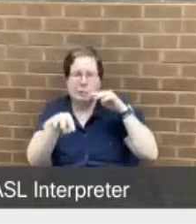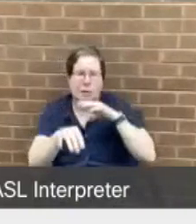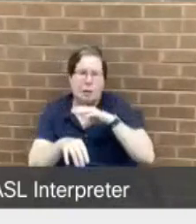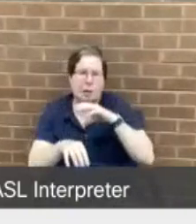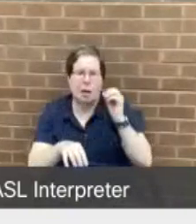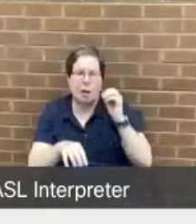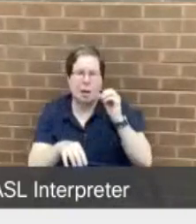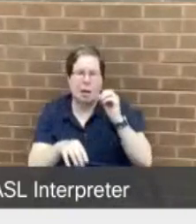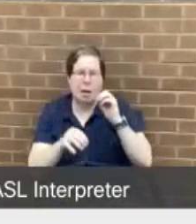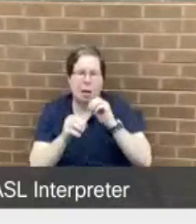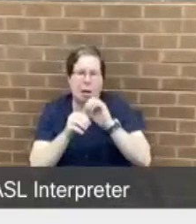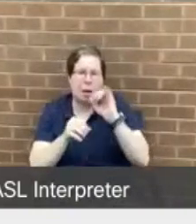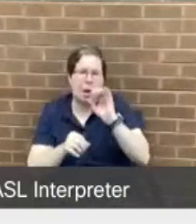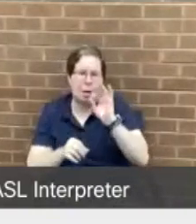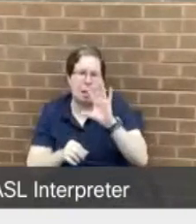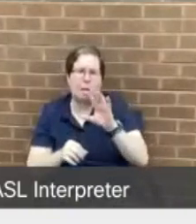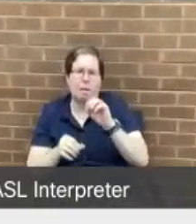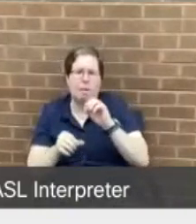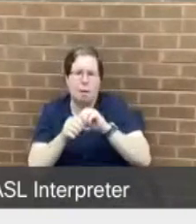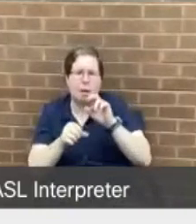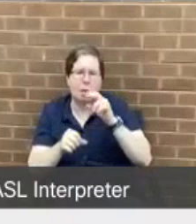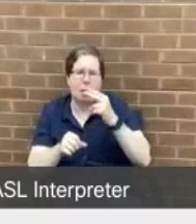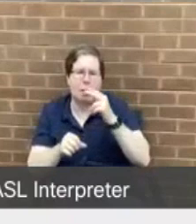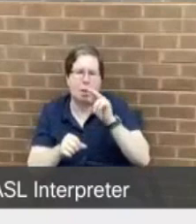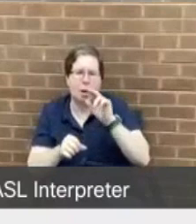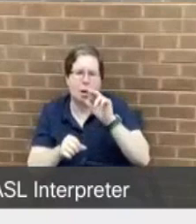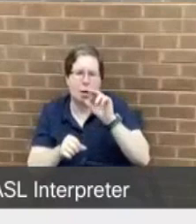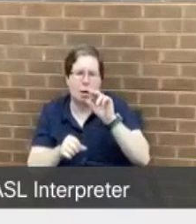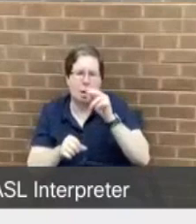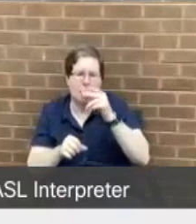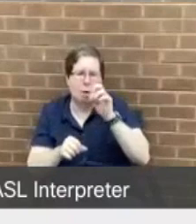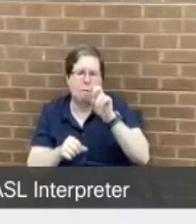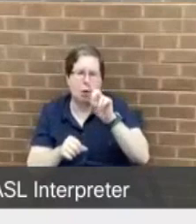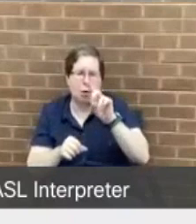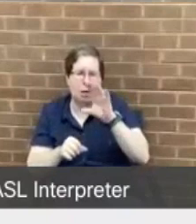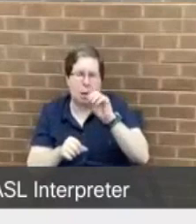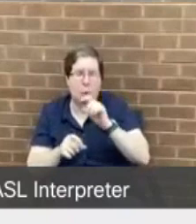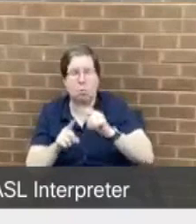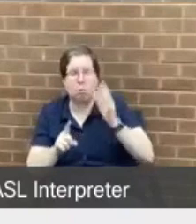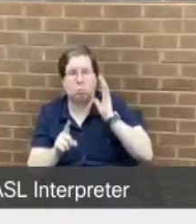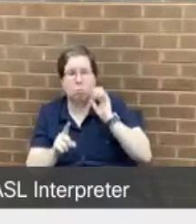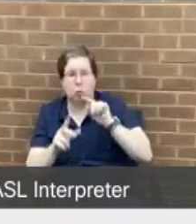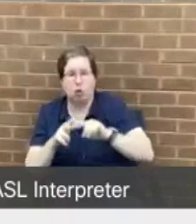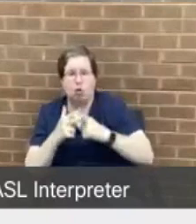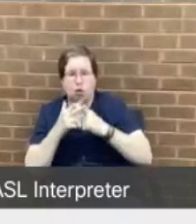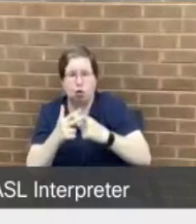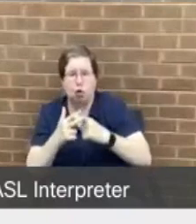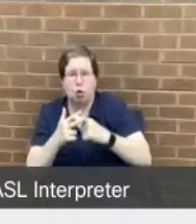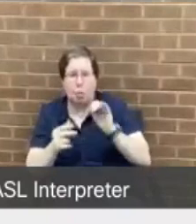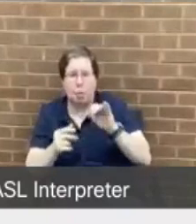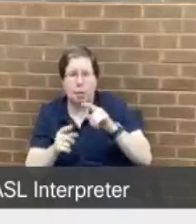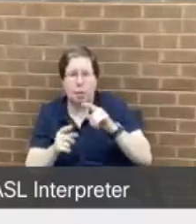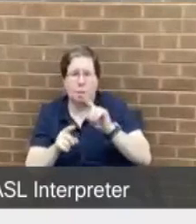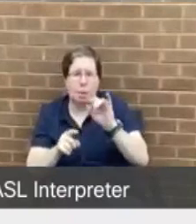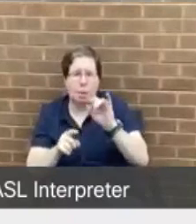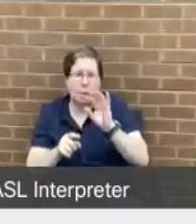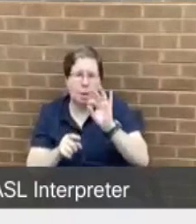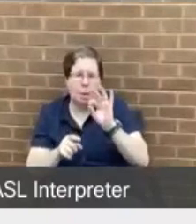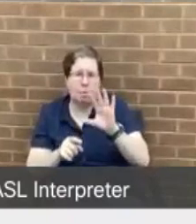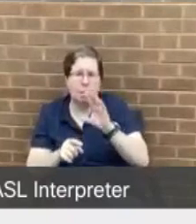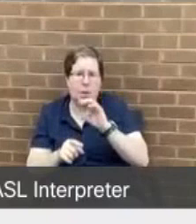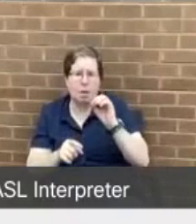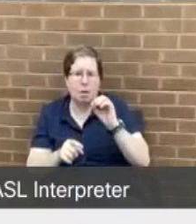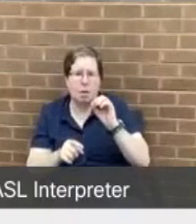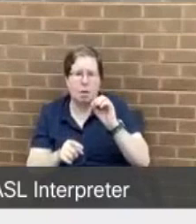the I-95 corridor in Harford County. Construction began in May on the major project to widen Northbound 95 between Maryland